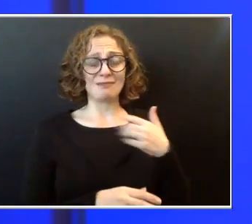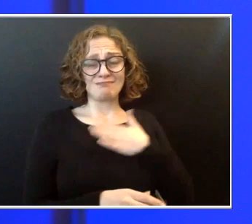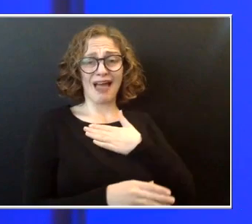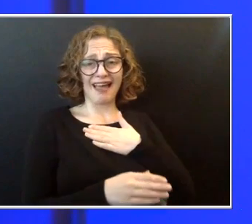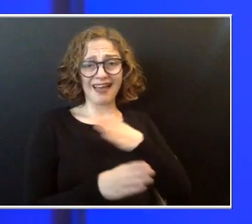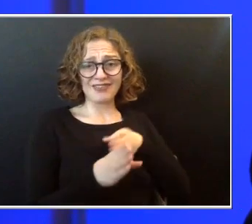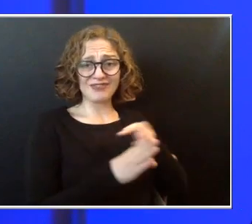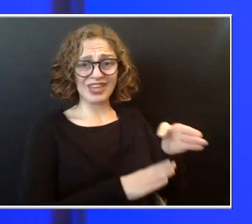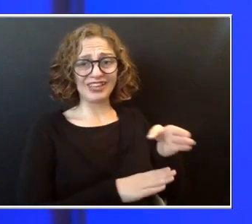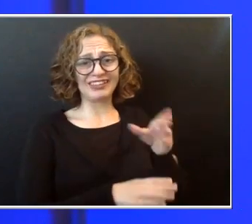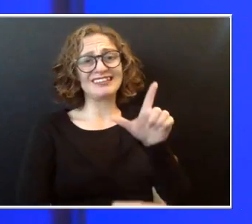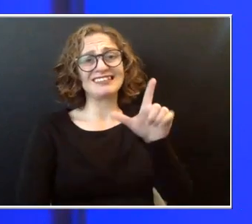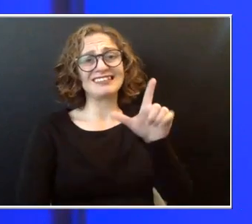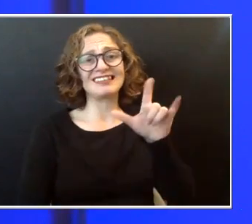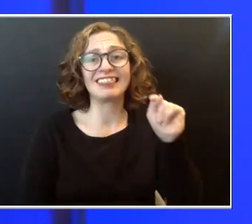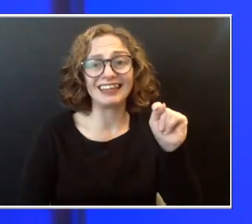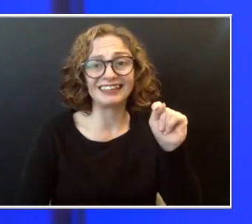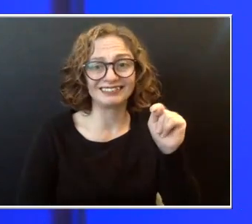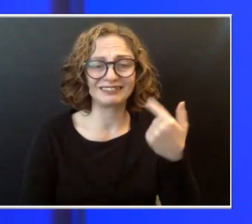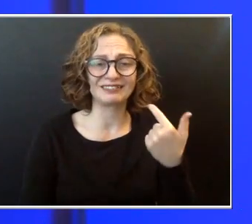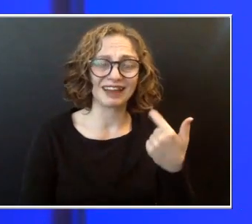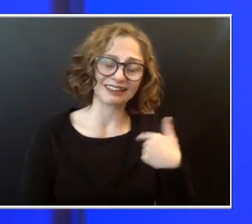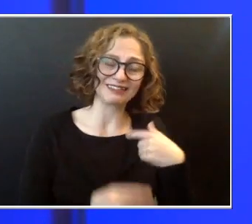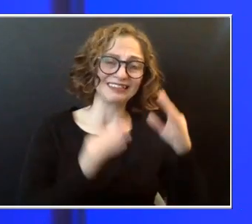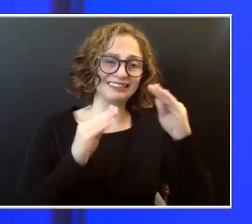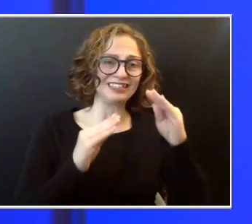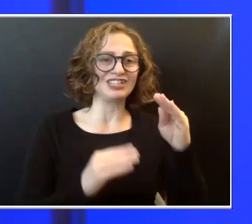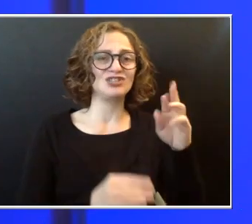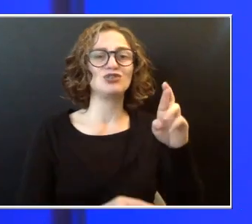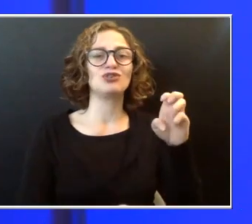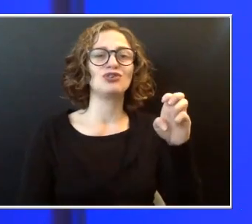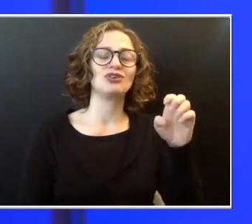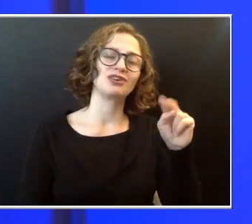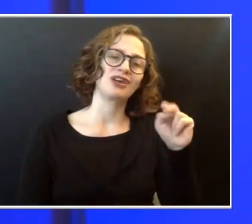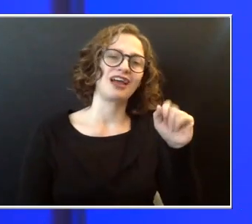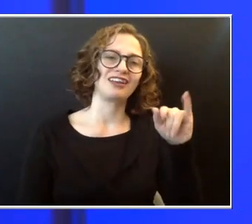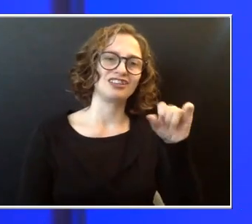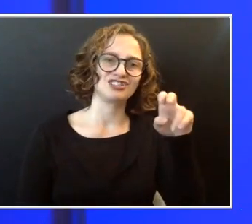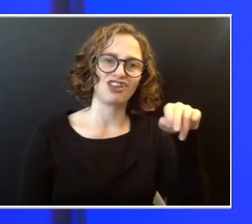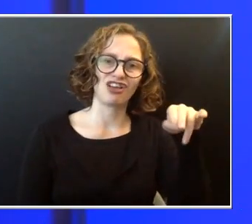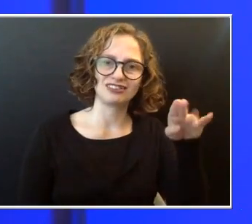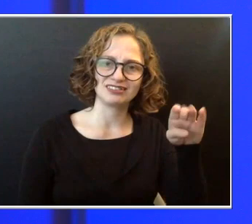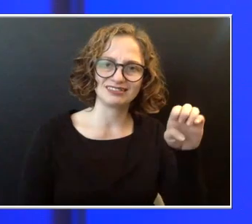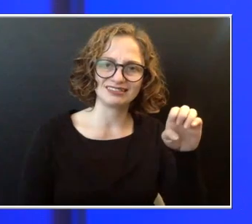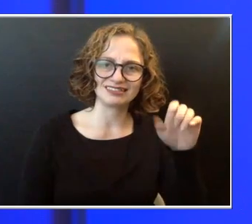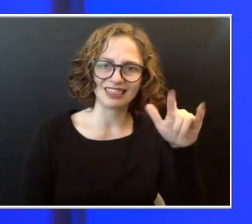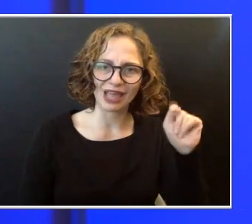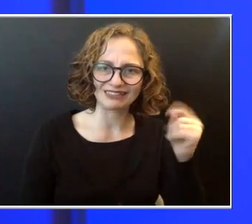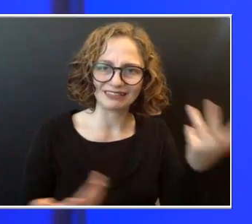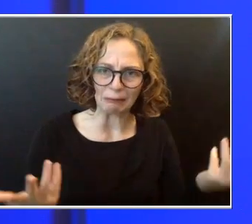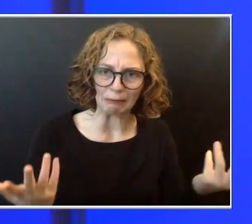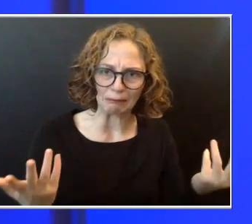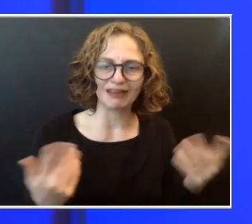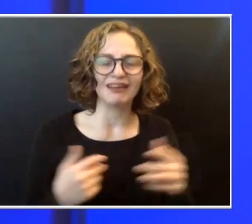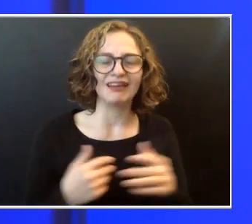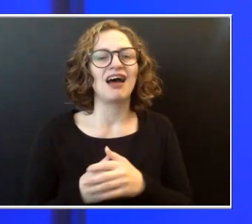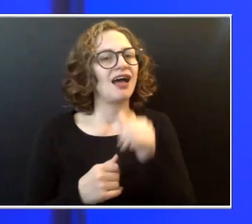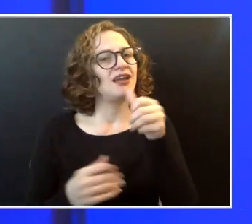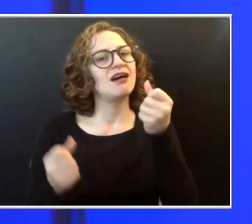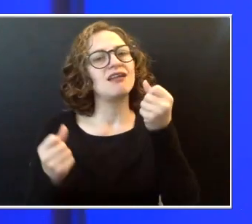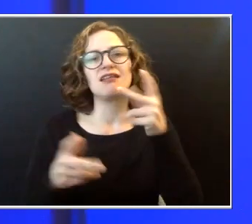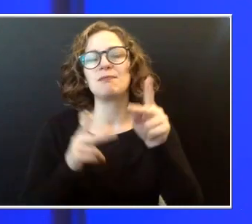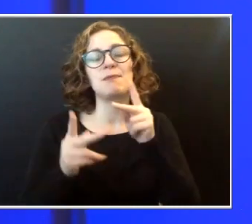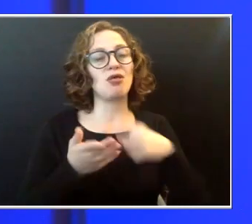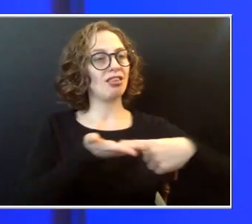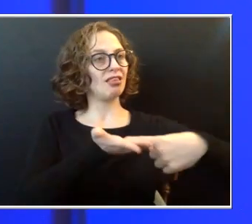really that doesn't make, not many people talk about it either. So I think it is a good thing to know that,